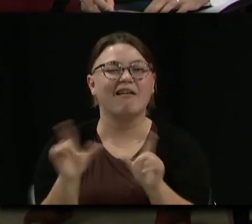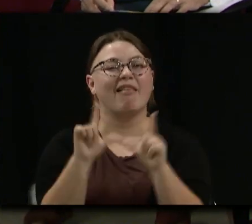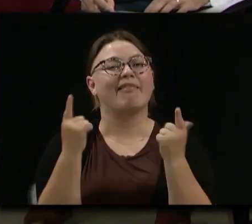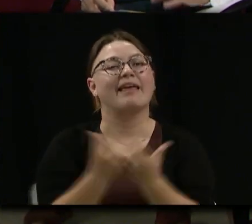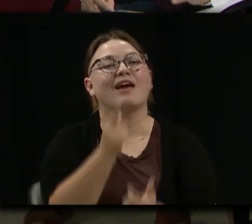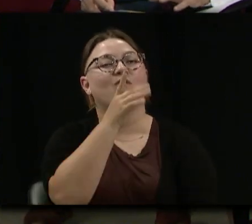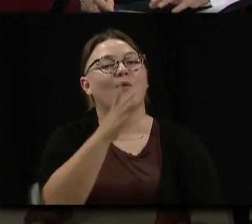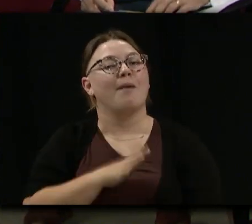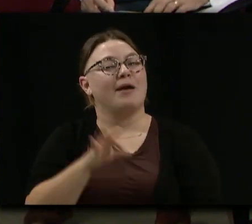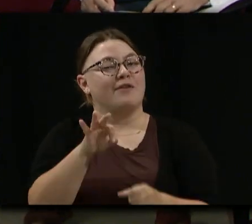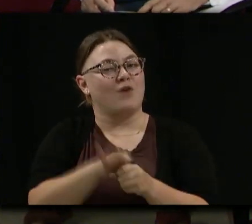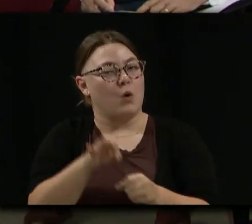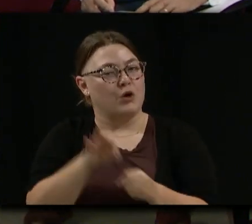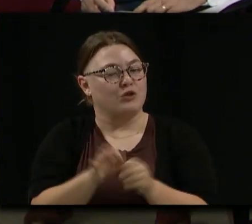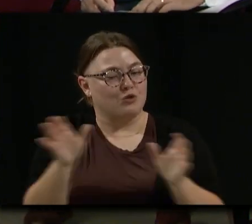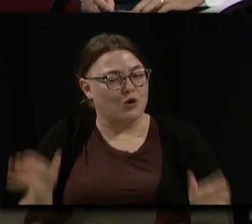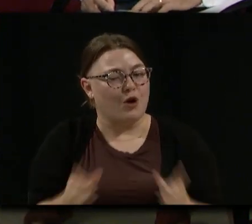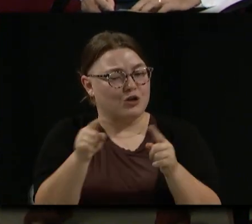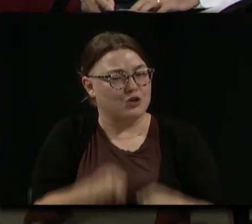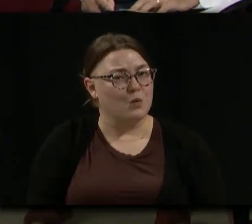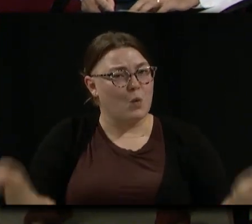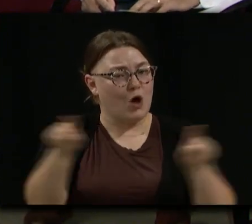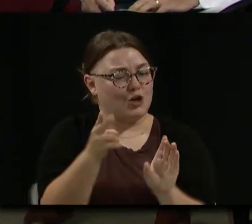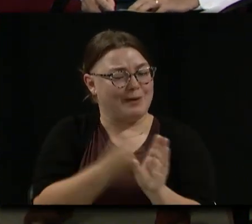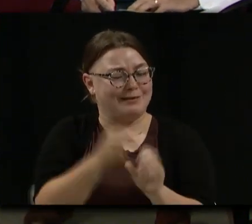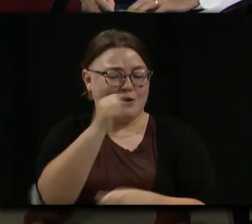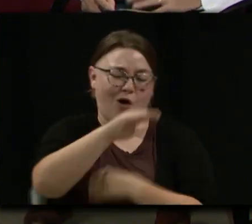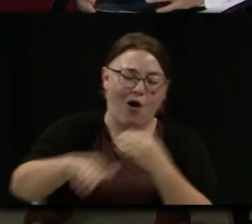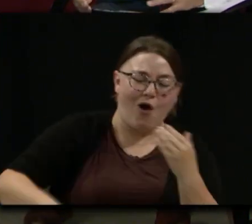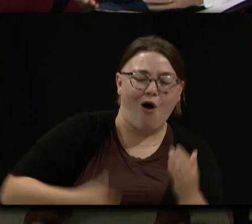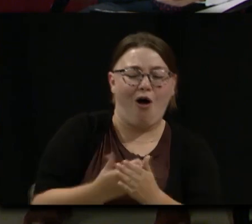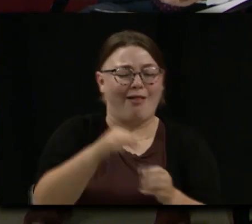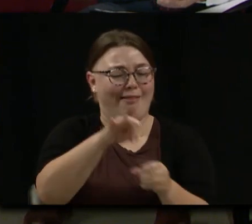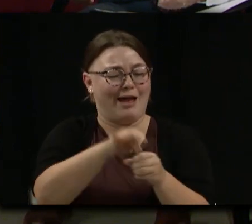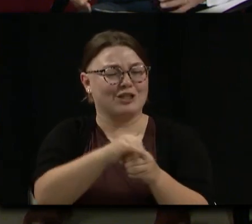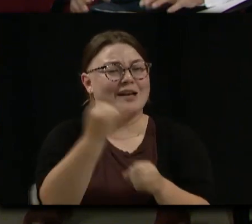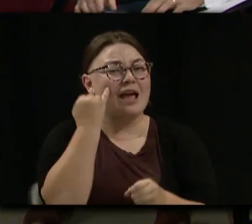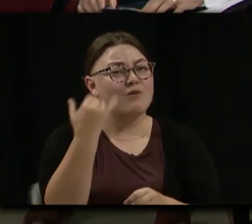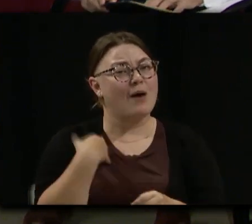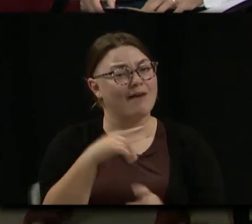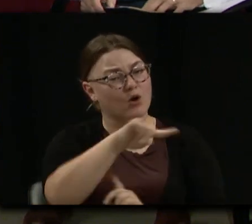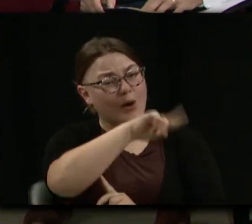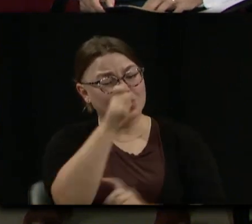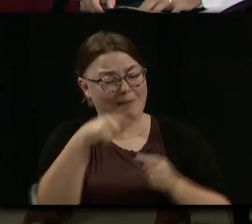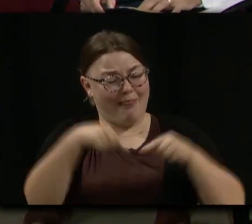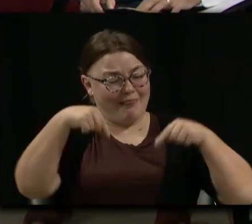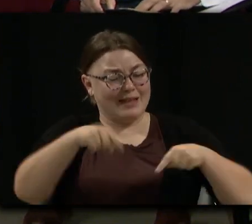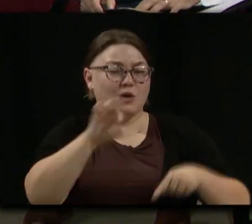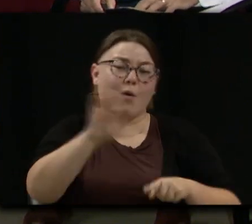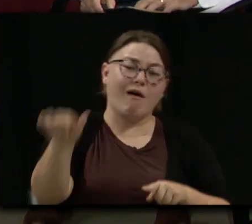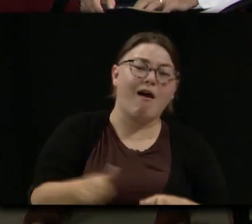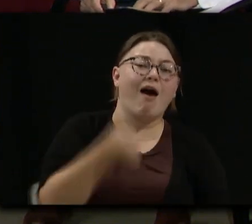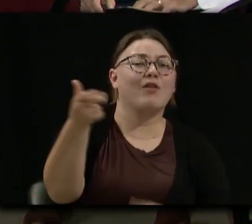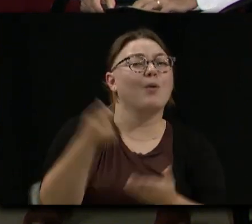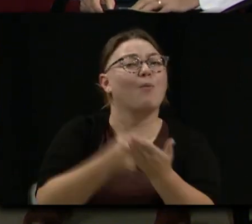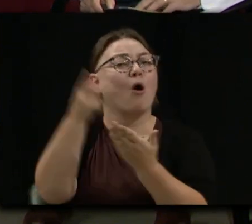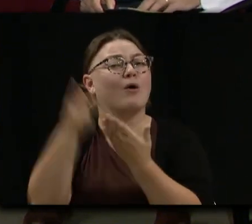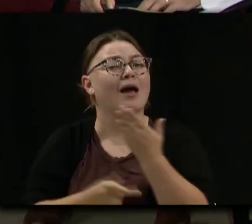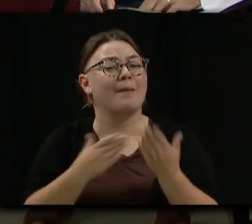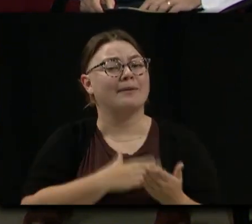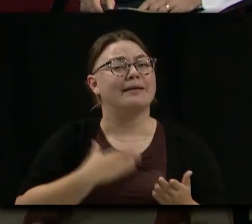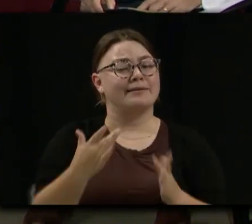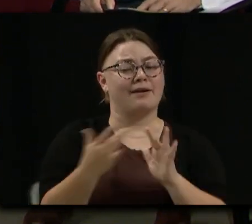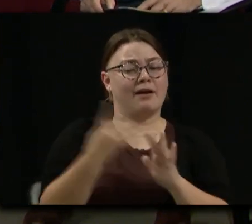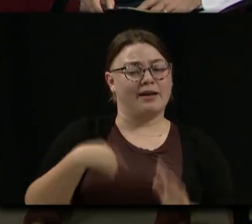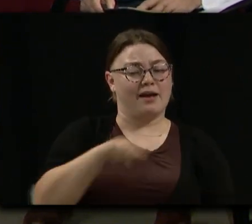to participate in every election. If you have any further questions about this or other programming, you can contact the League by emailing